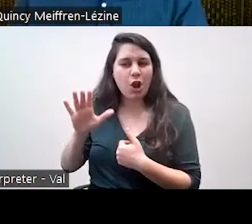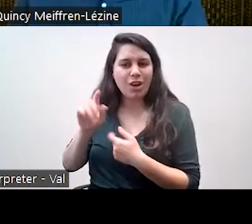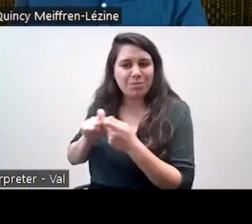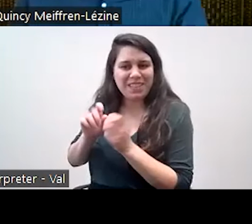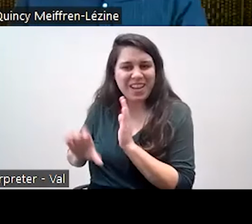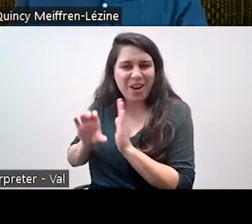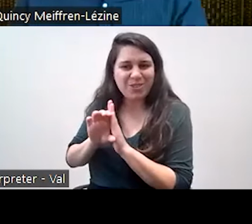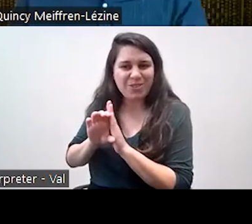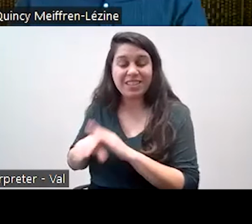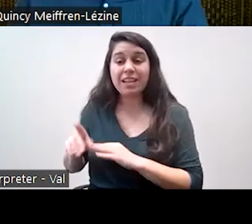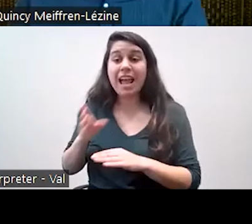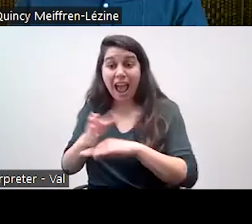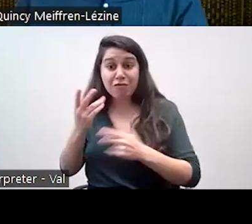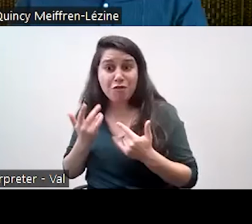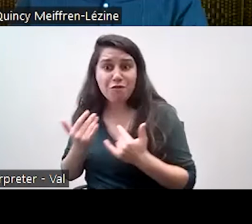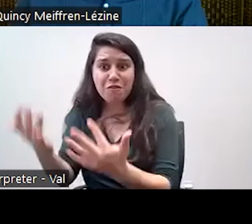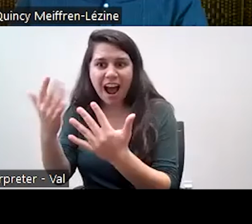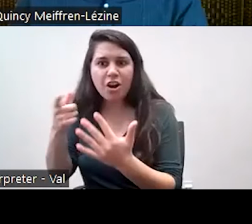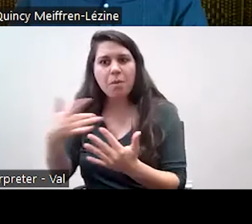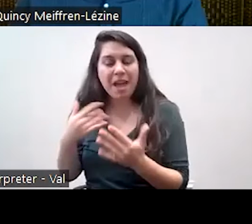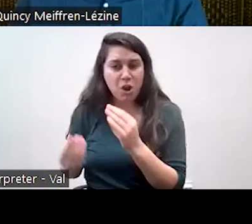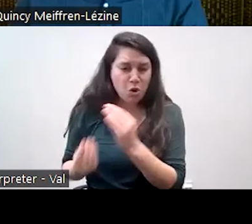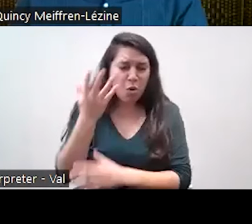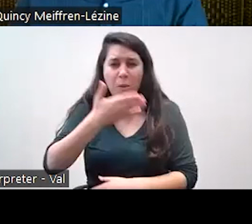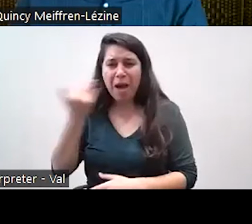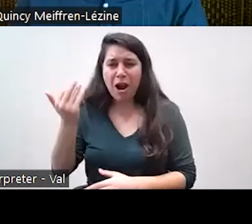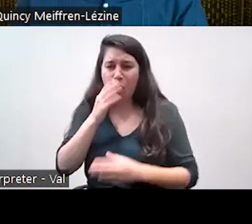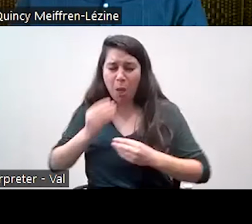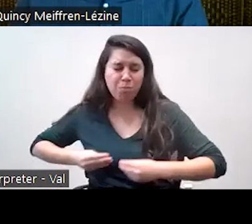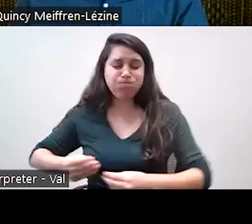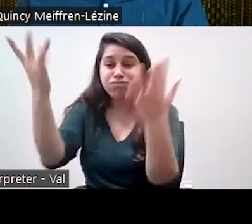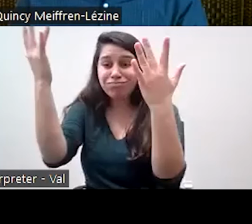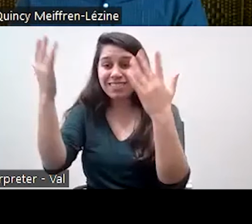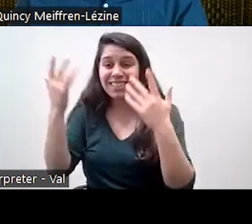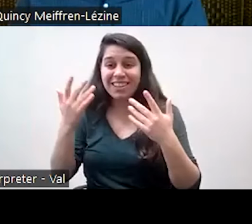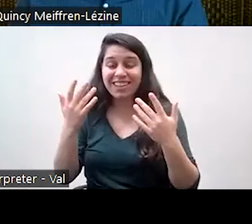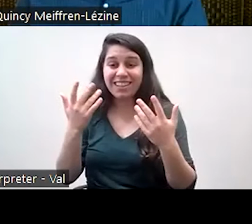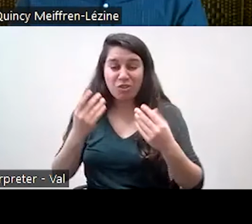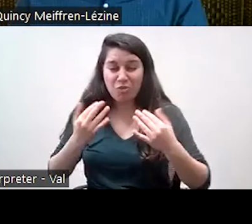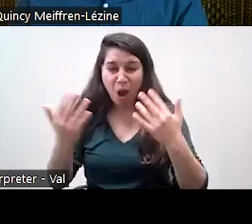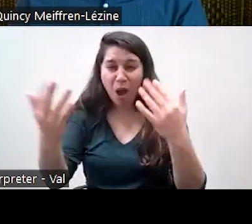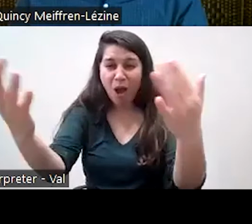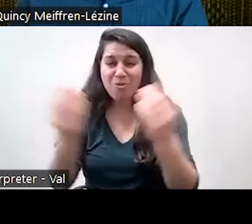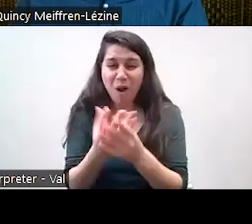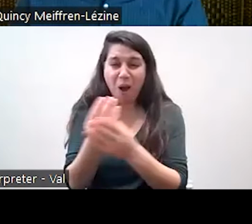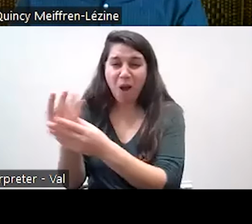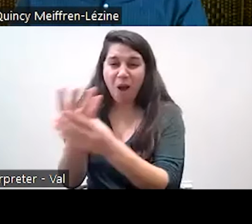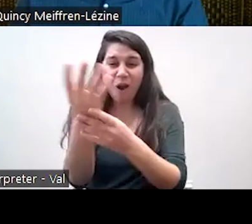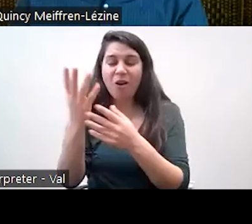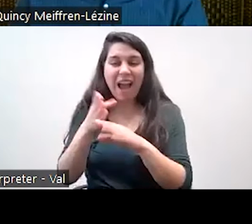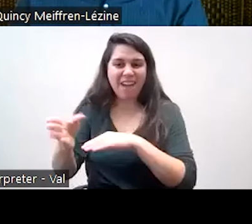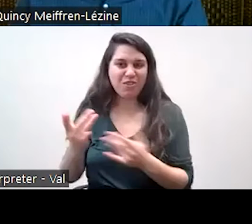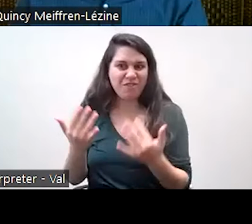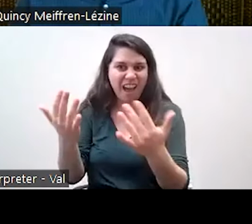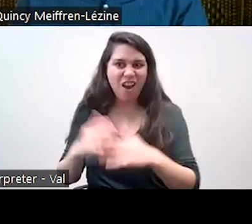better after a fire, and sometimes only grow after a fire. And so that's kind of a post-traumatic growth that